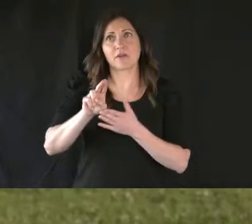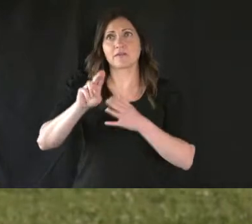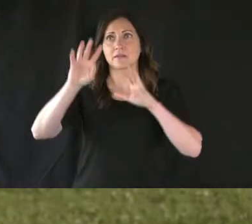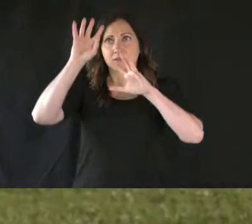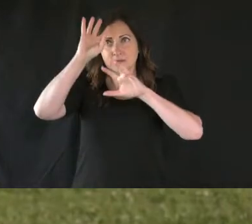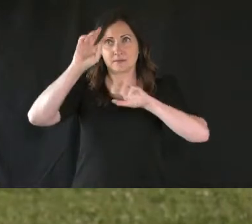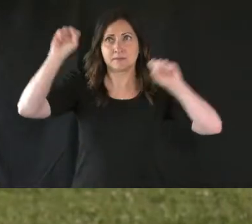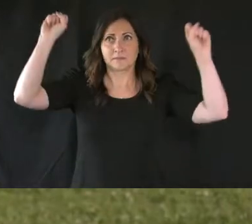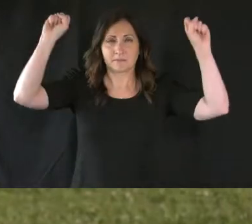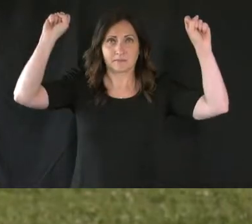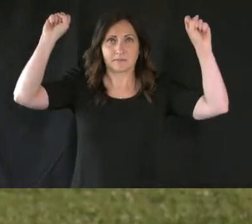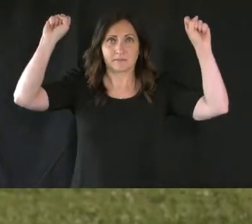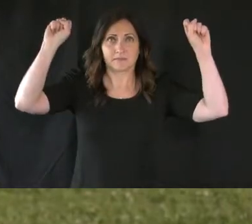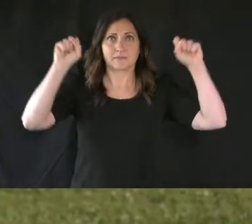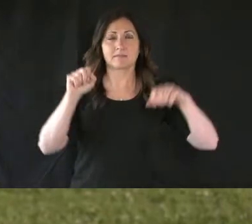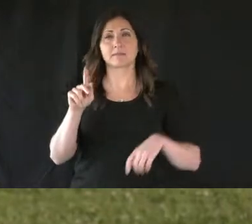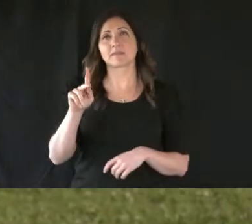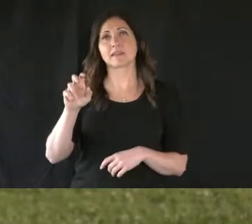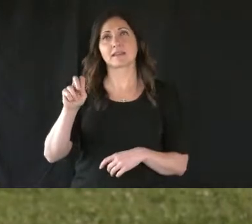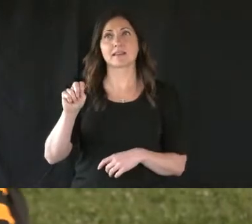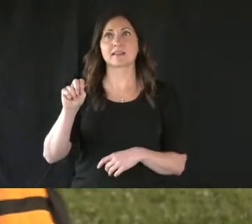Evans, Dr. Kenneth Evans.